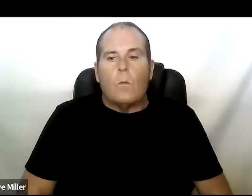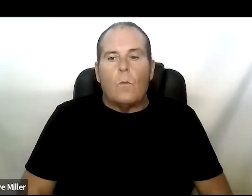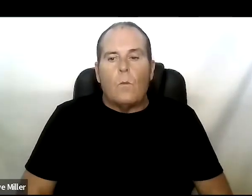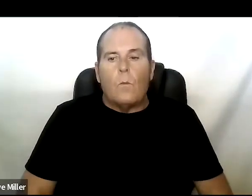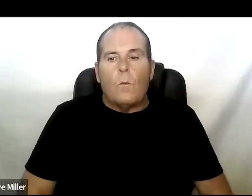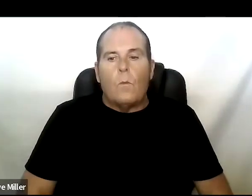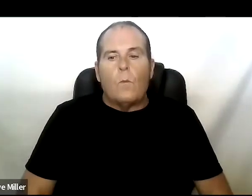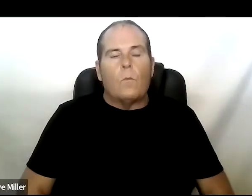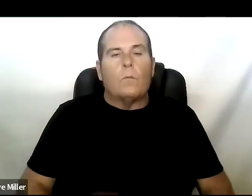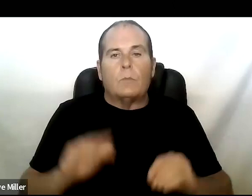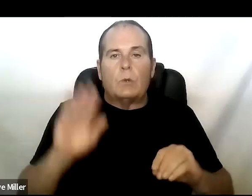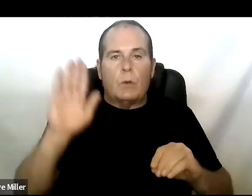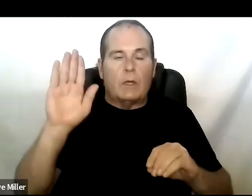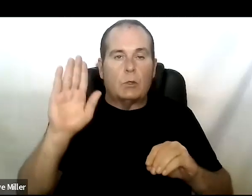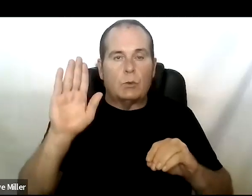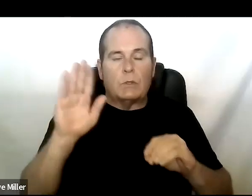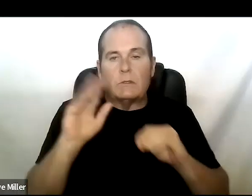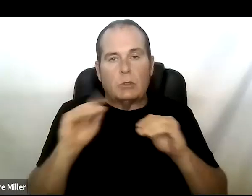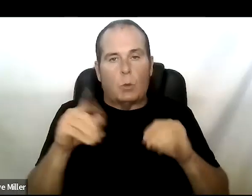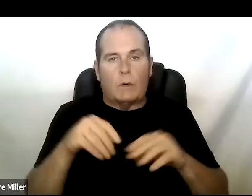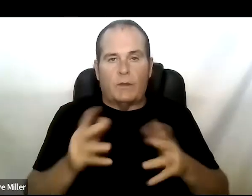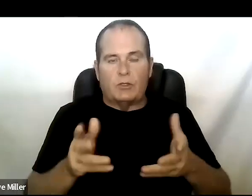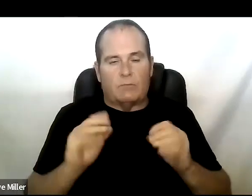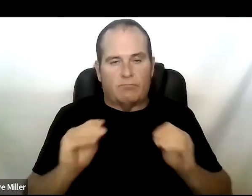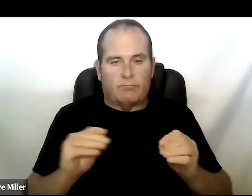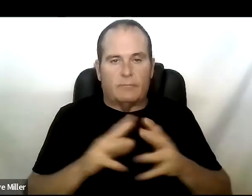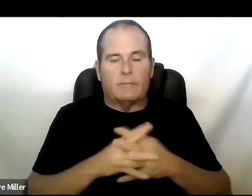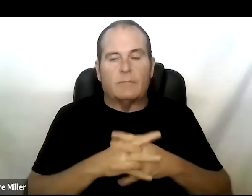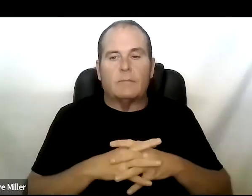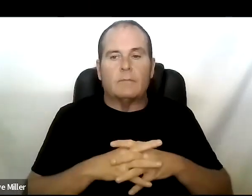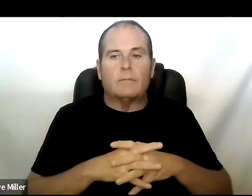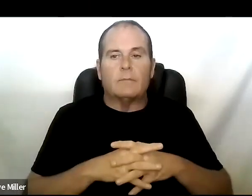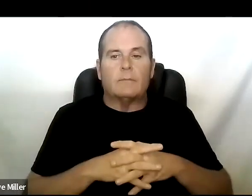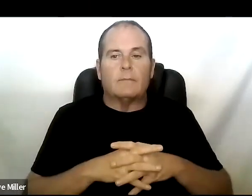There are no hands raised or nobody in the chat.